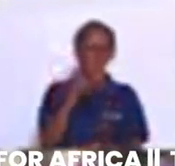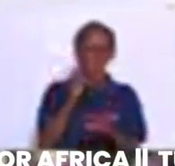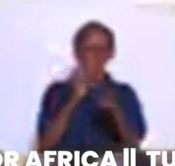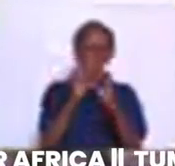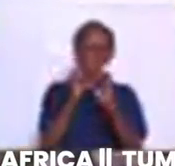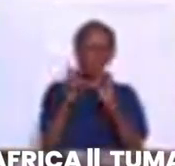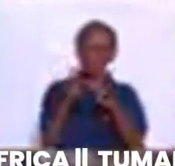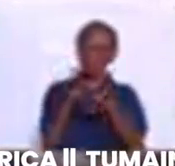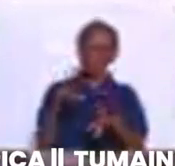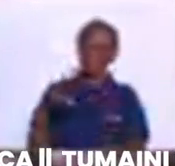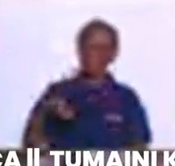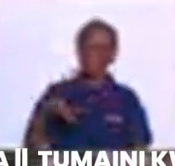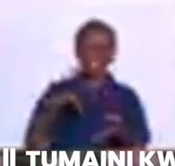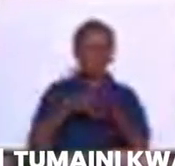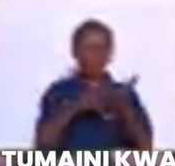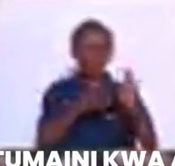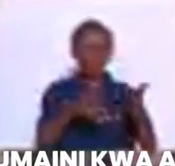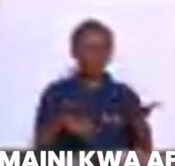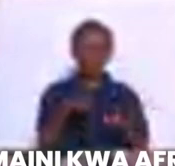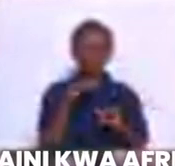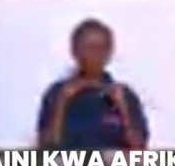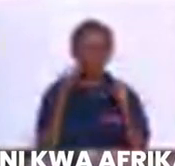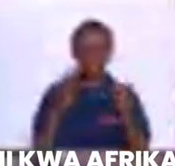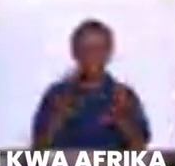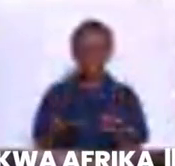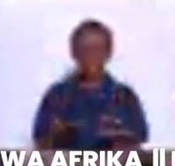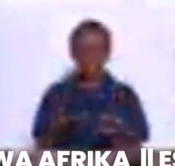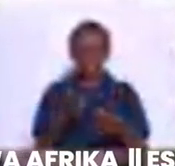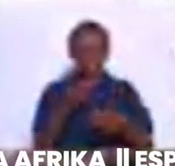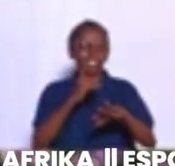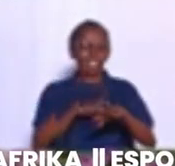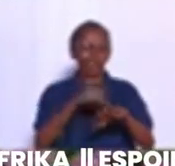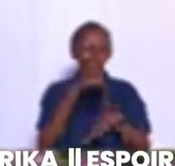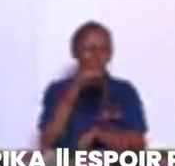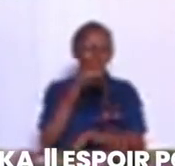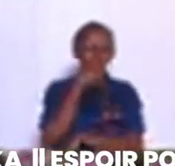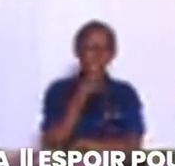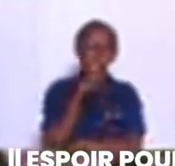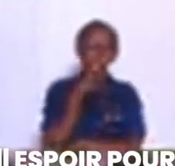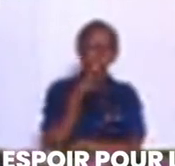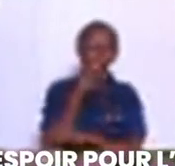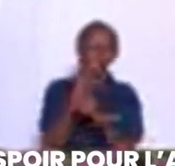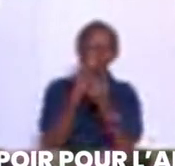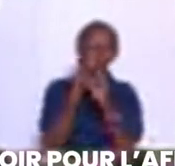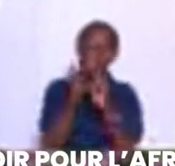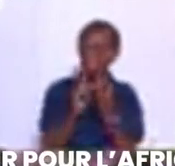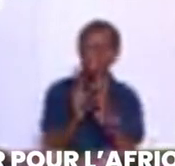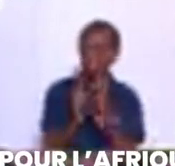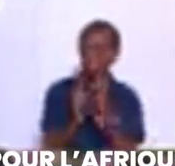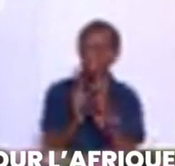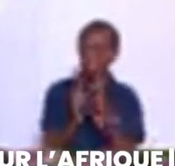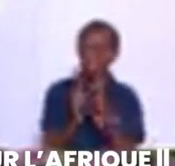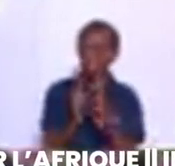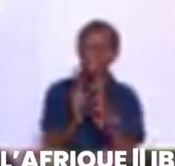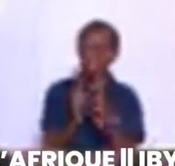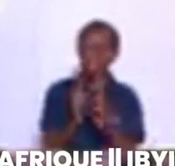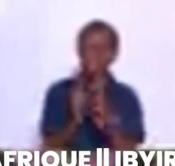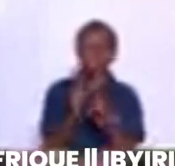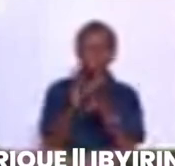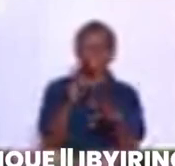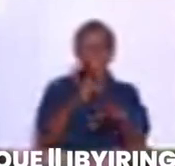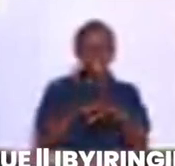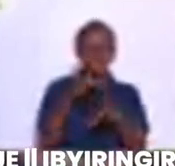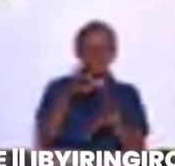But Pastor, what is this? When a man speaks, when your